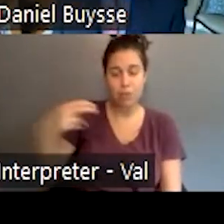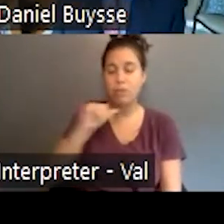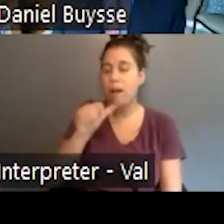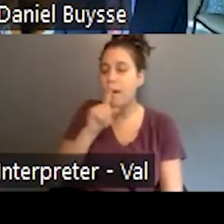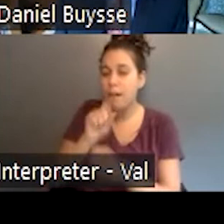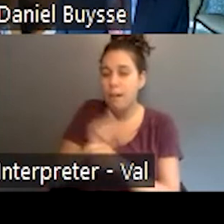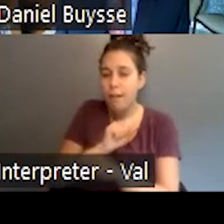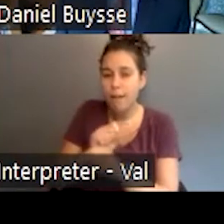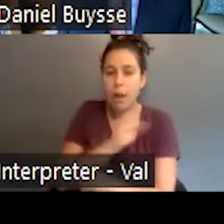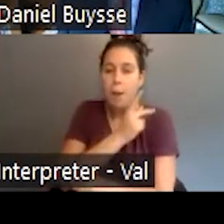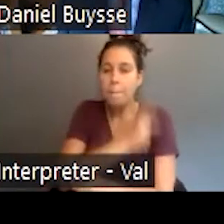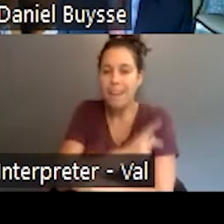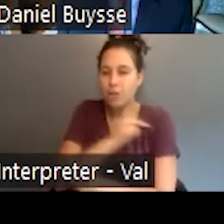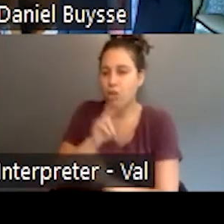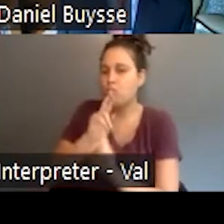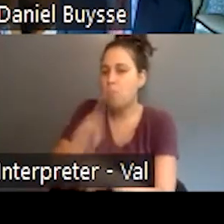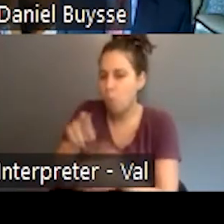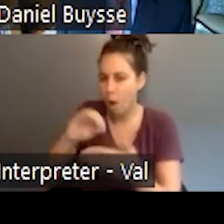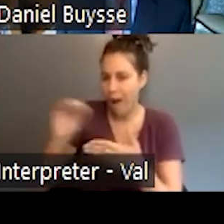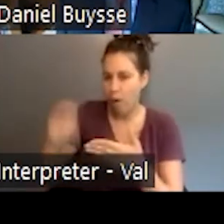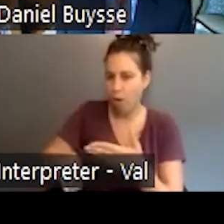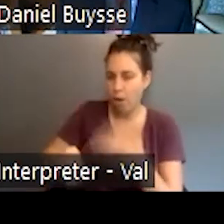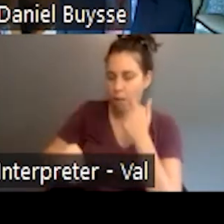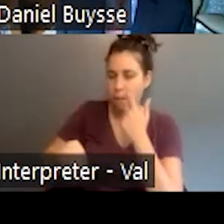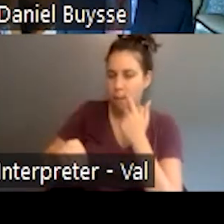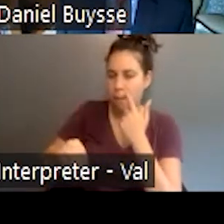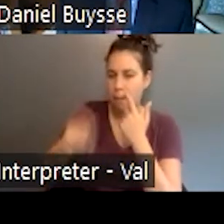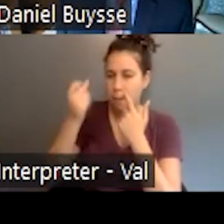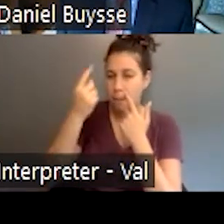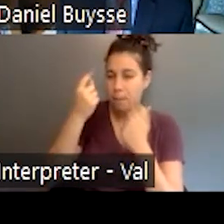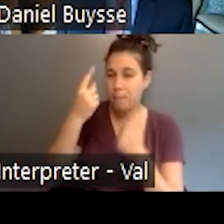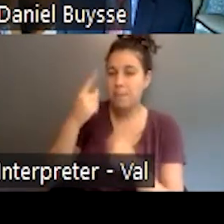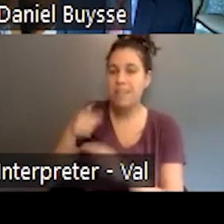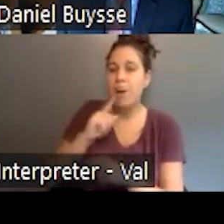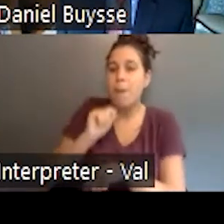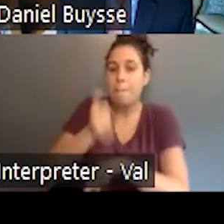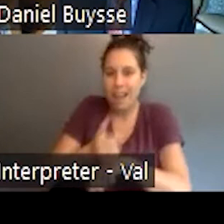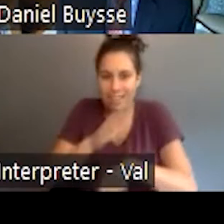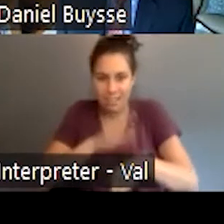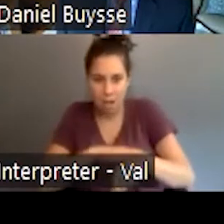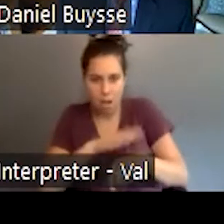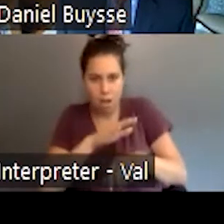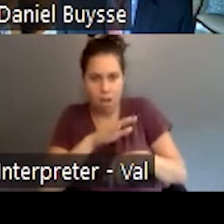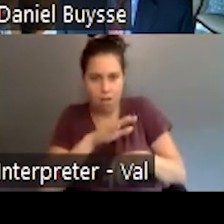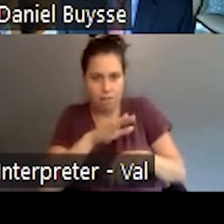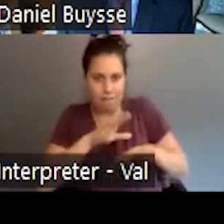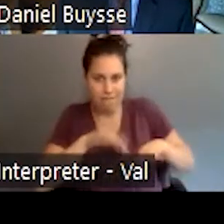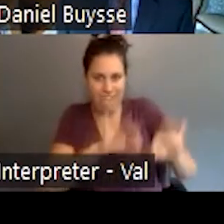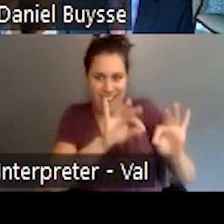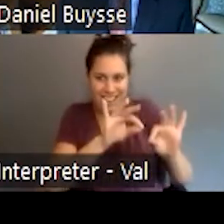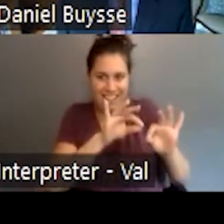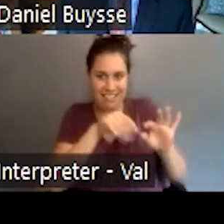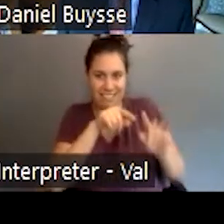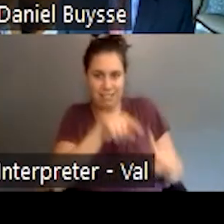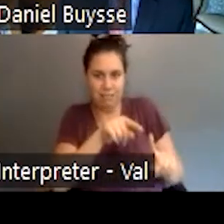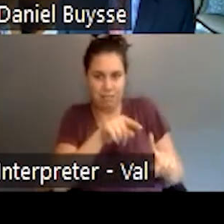consider patient-reported outcomes. Because they're based on empirical findings. The dimensions are based on empirical findings